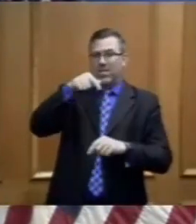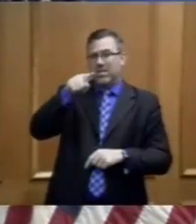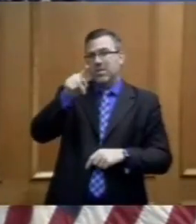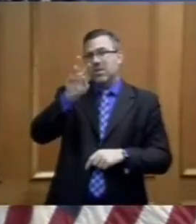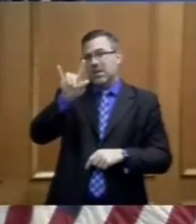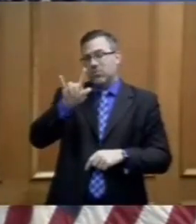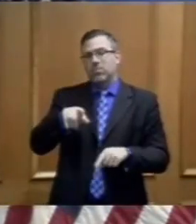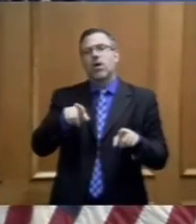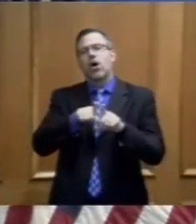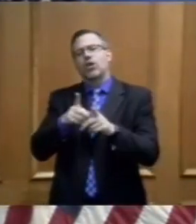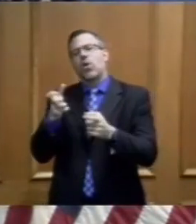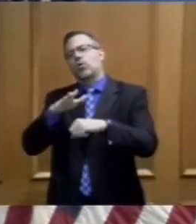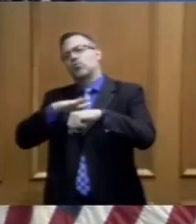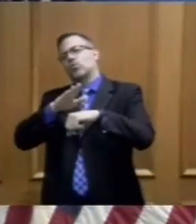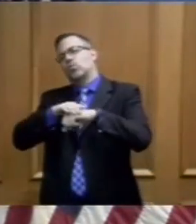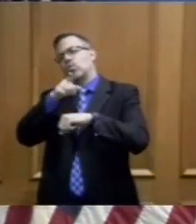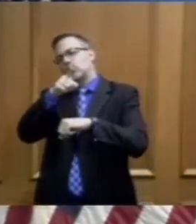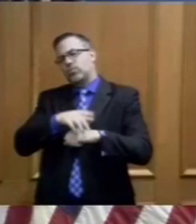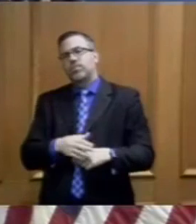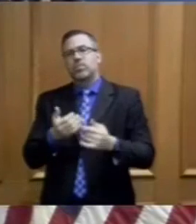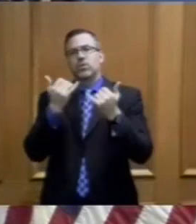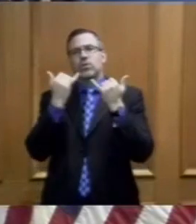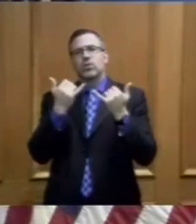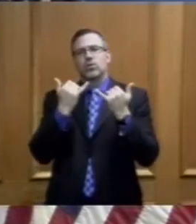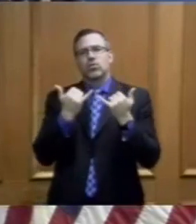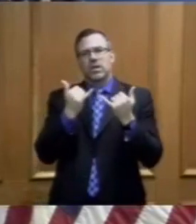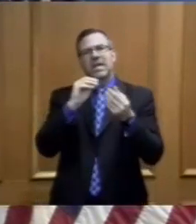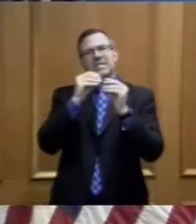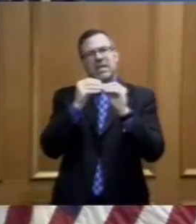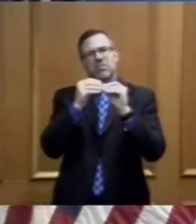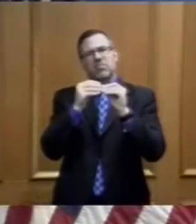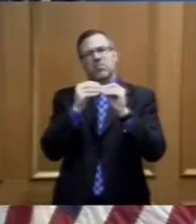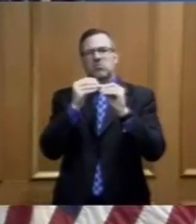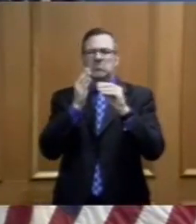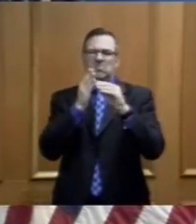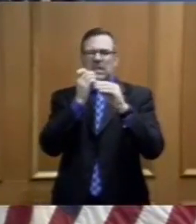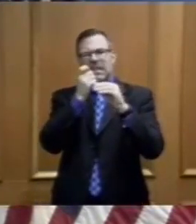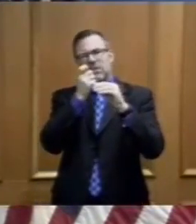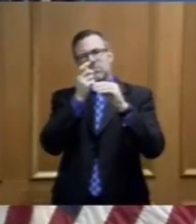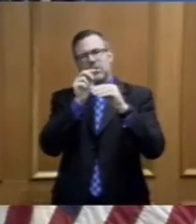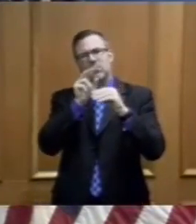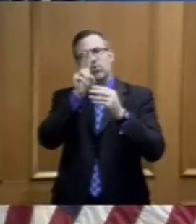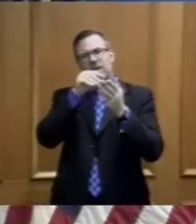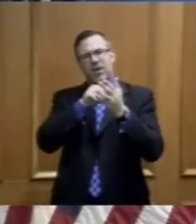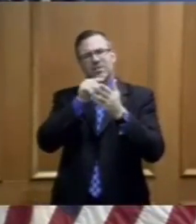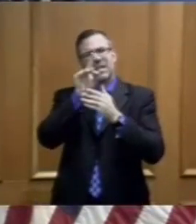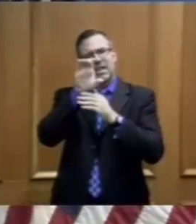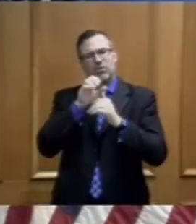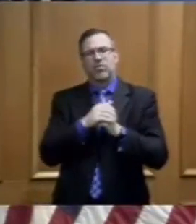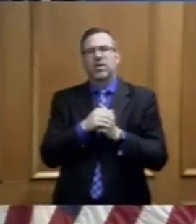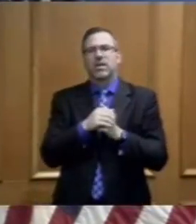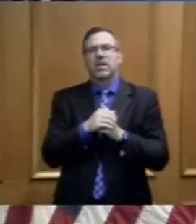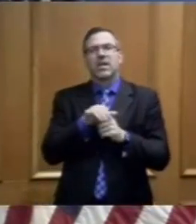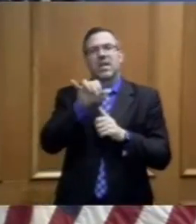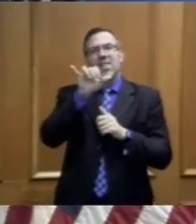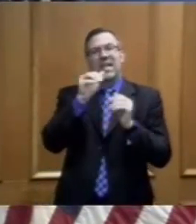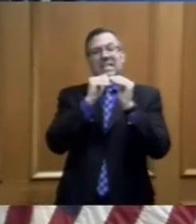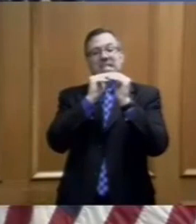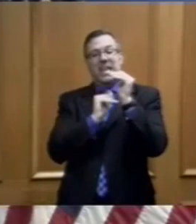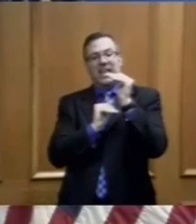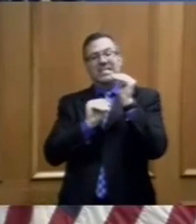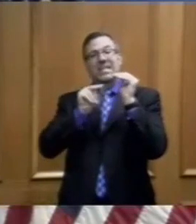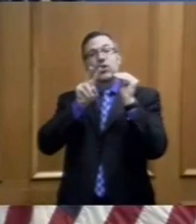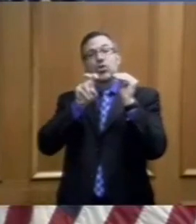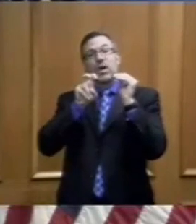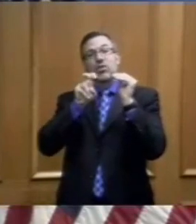warned about. You might notice that today's number, a little over 2,800, is less than 200 above yesterday's.